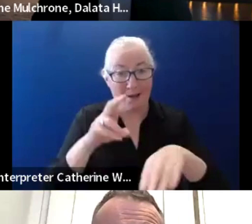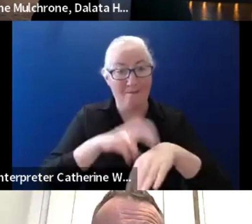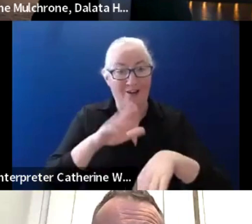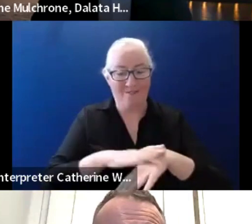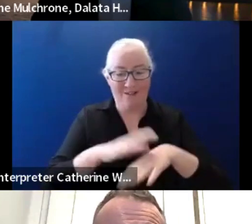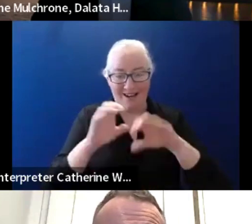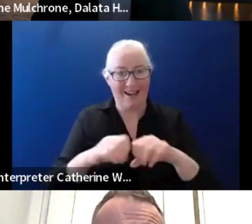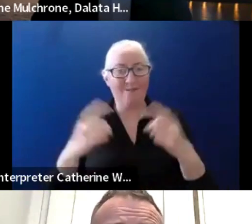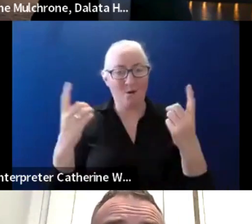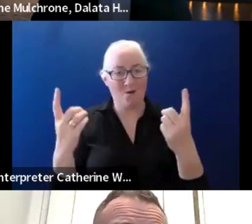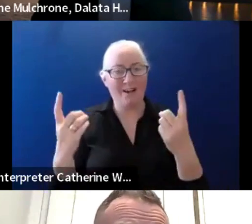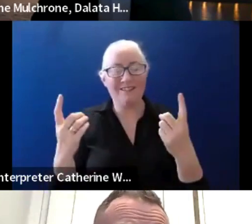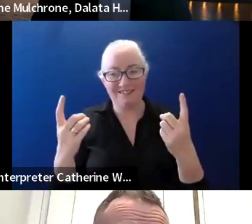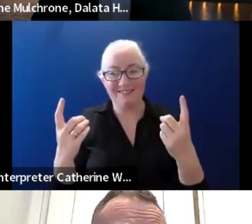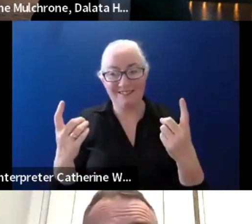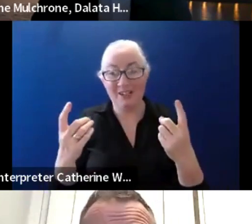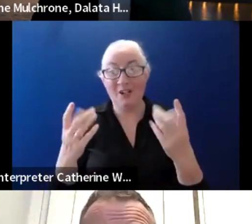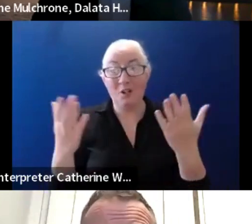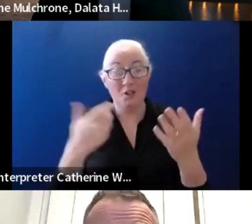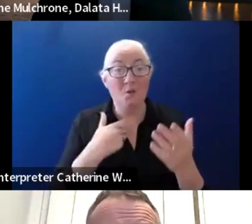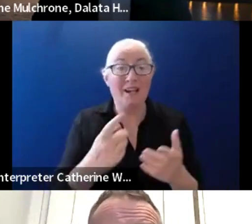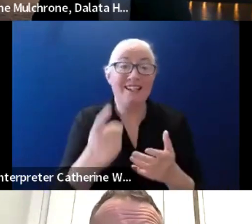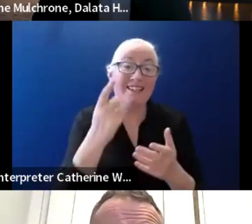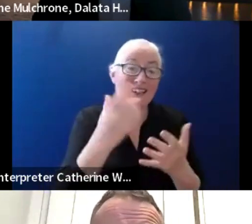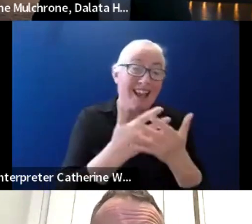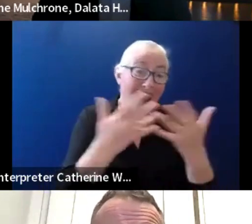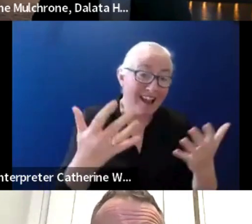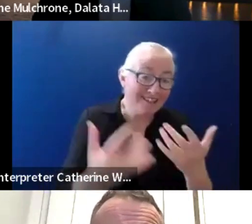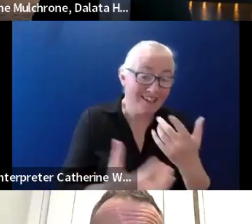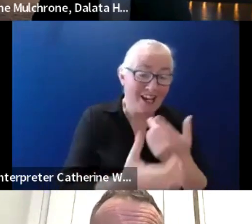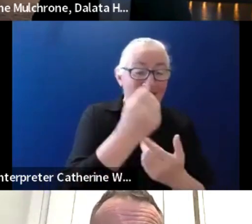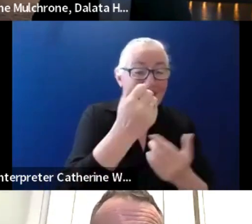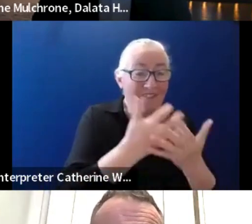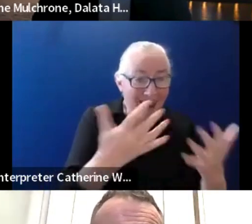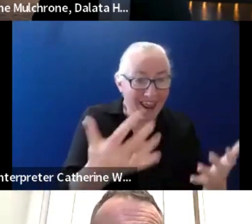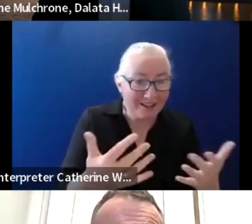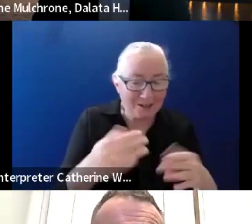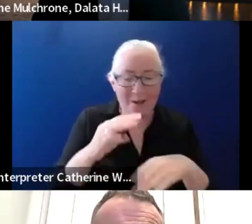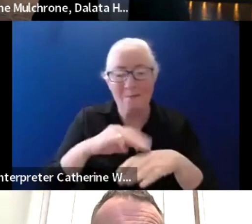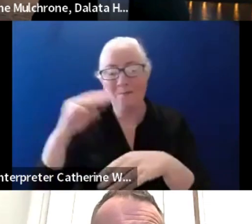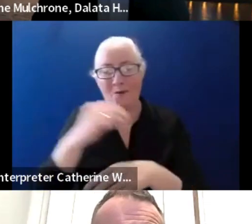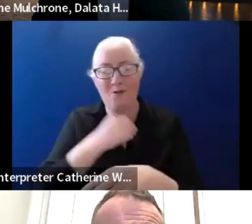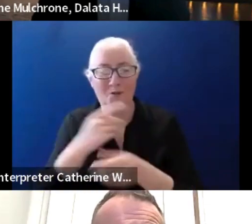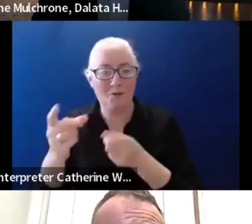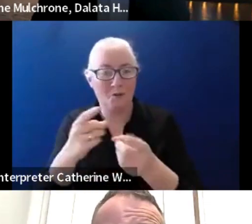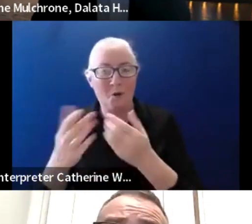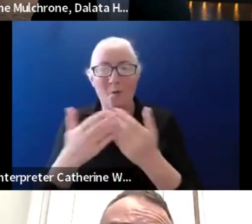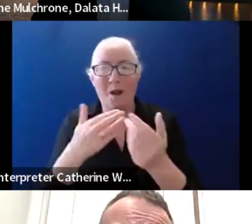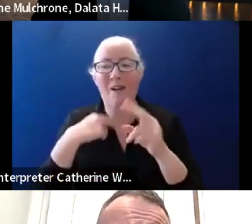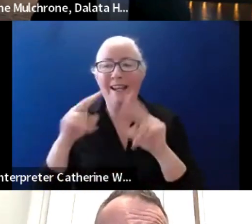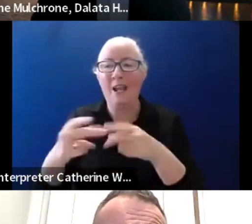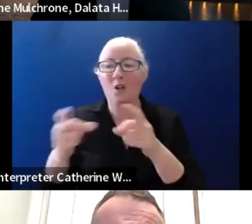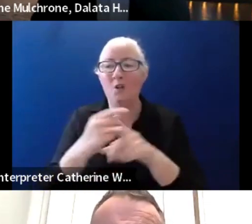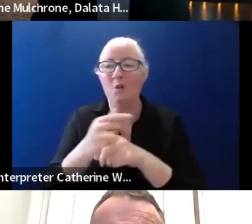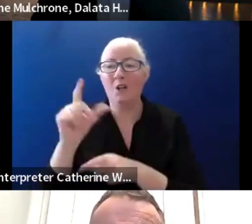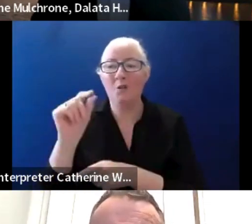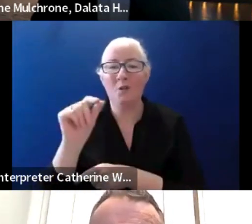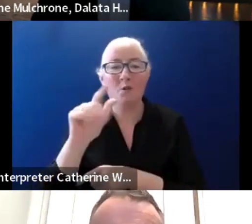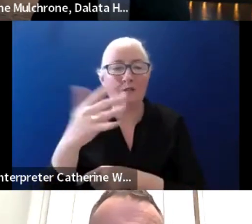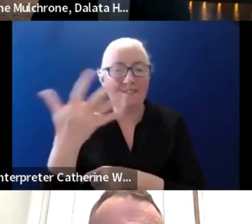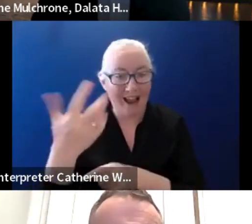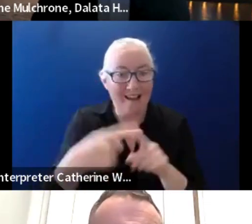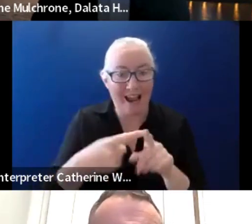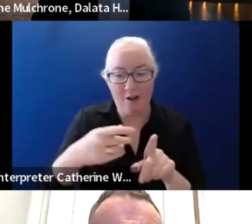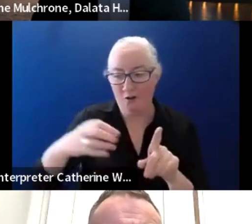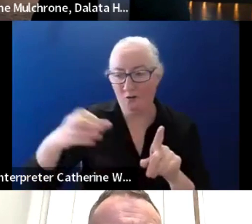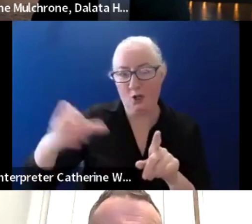And I think we've done a lot, we've achieved a lot, but there's a lot more to go. So we're excited about what we could do in 2025. Also, I'm recruiting again